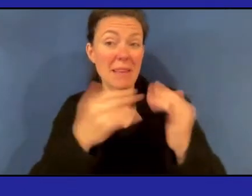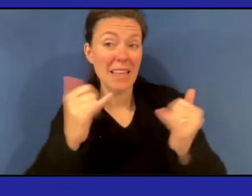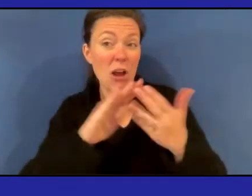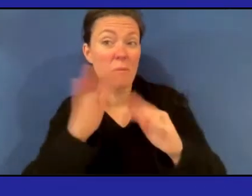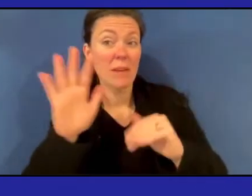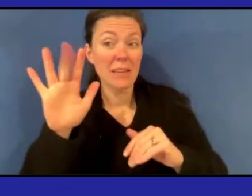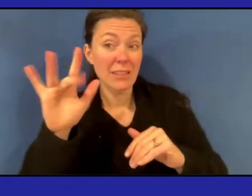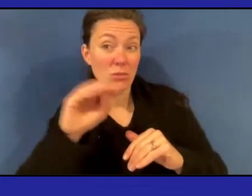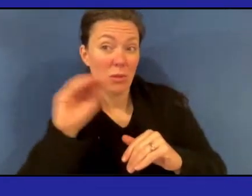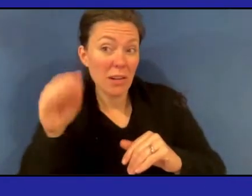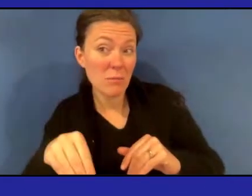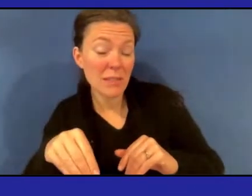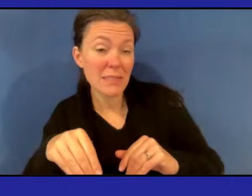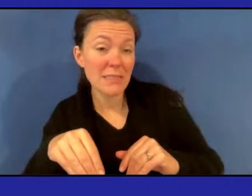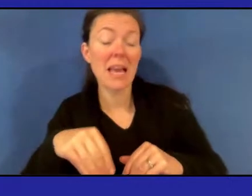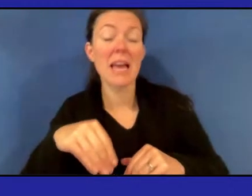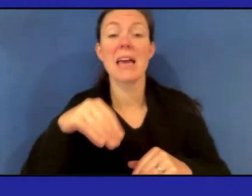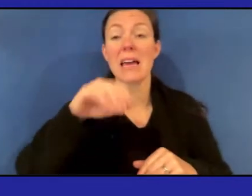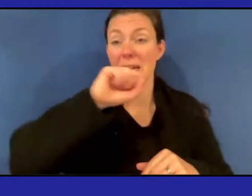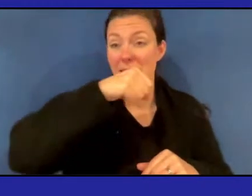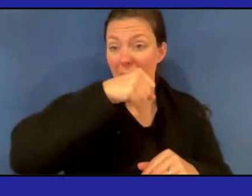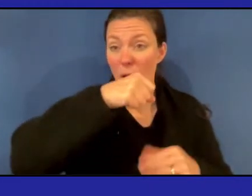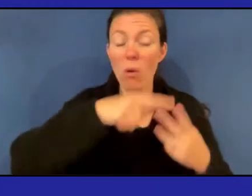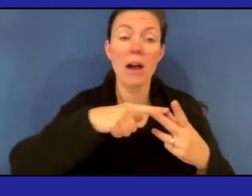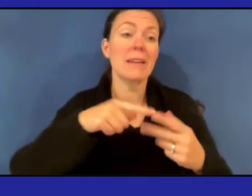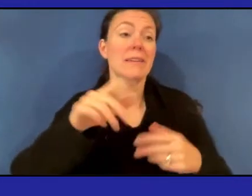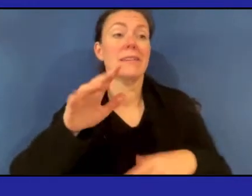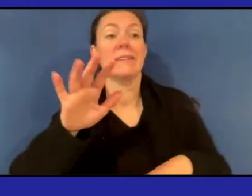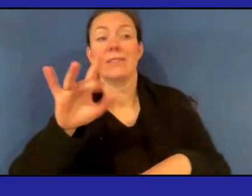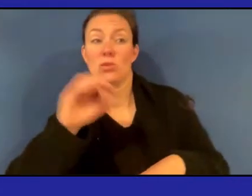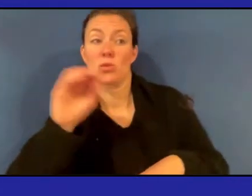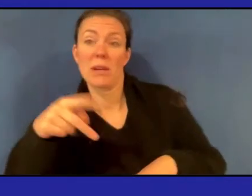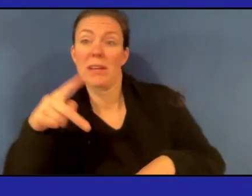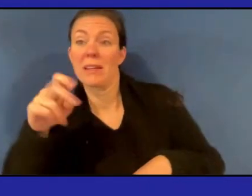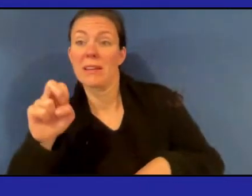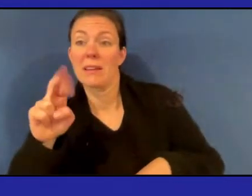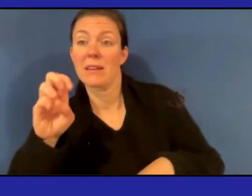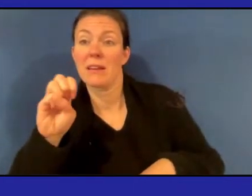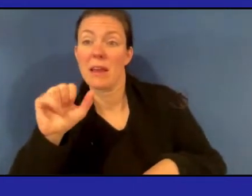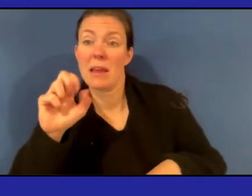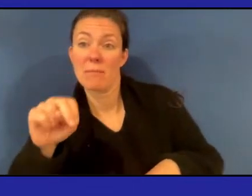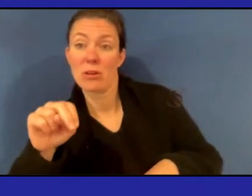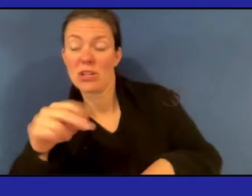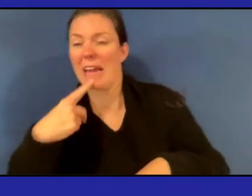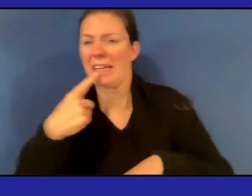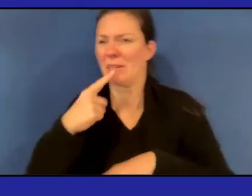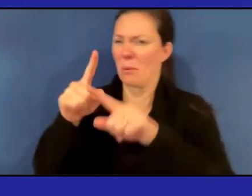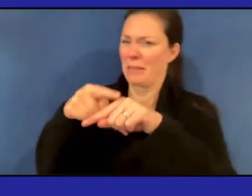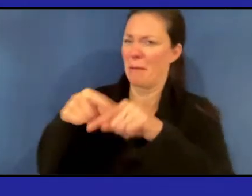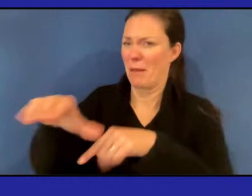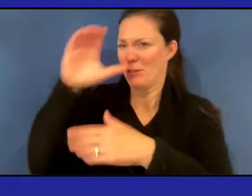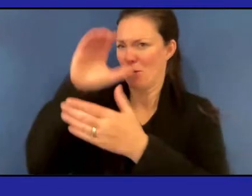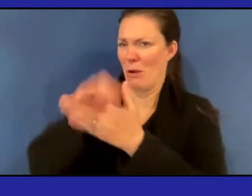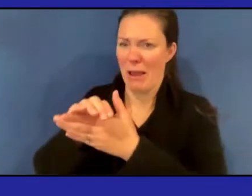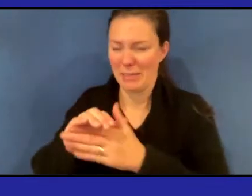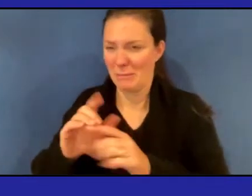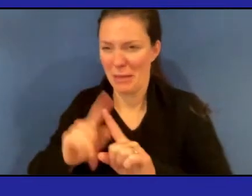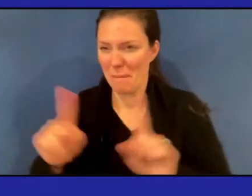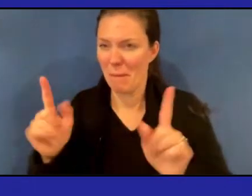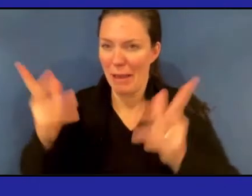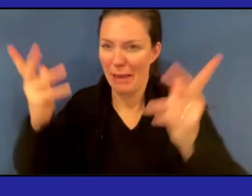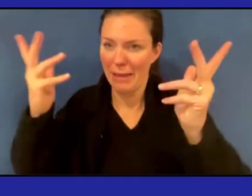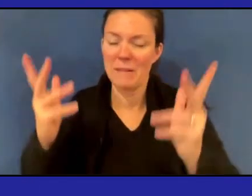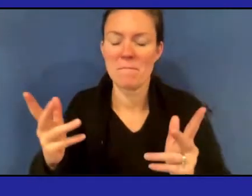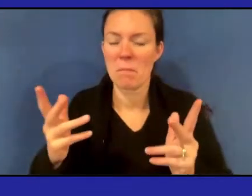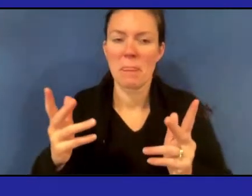or 25% Persian? I'm like, that depends on who you marry, like, or have kids with, right? And so she's already thinking about like how many